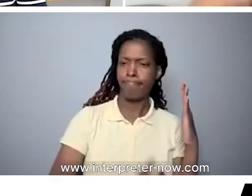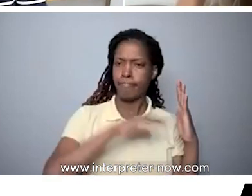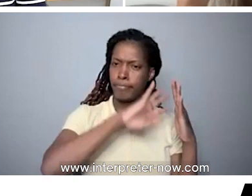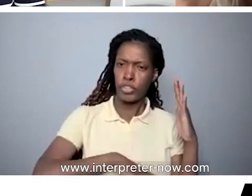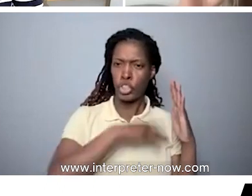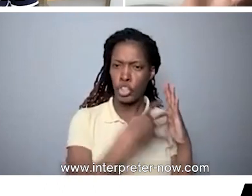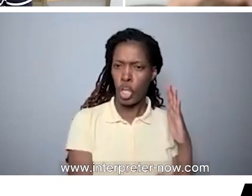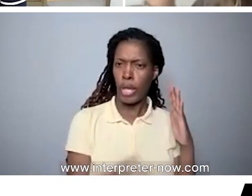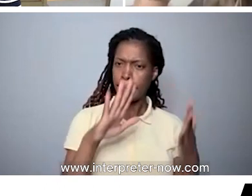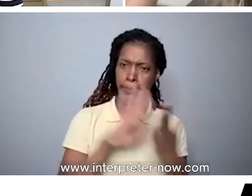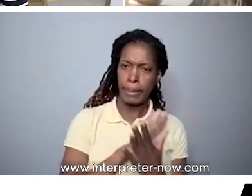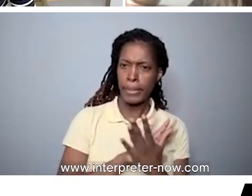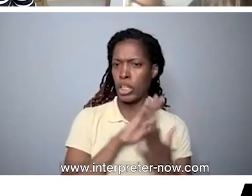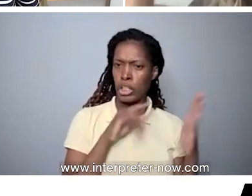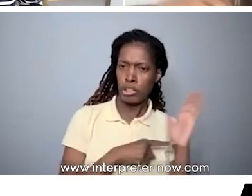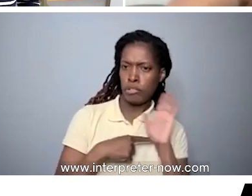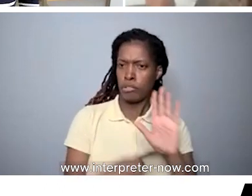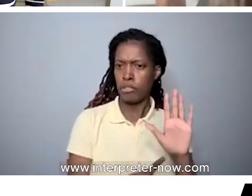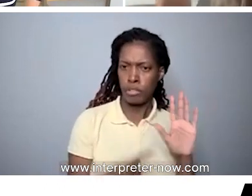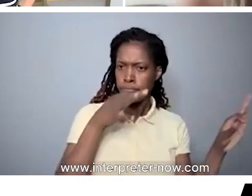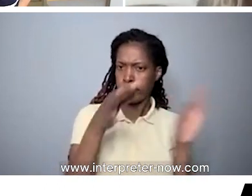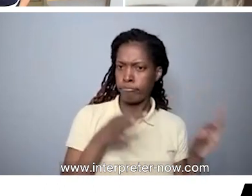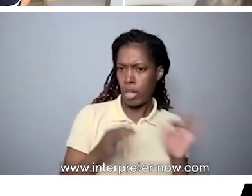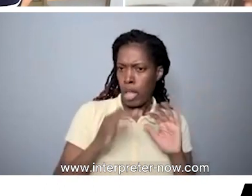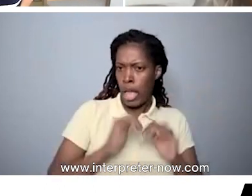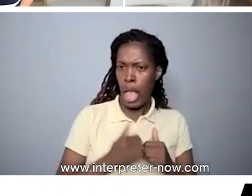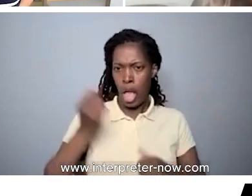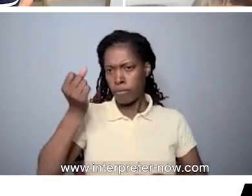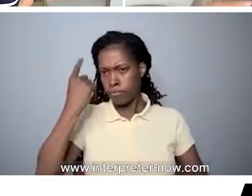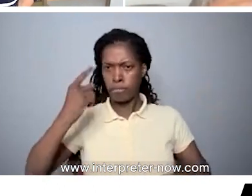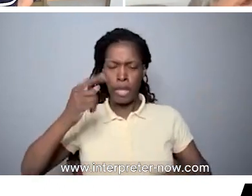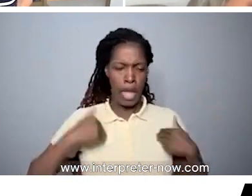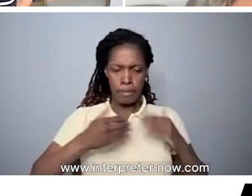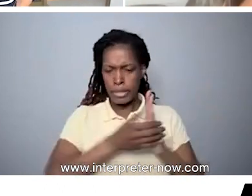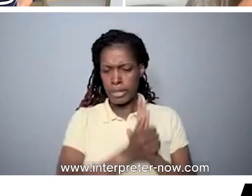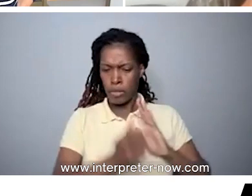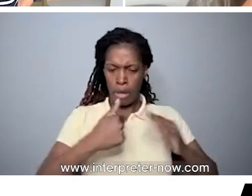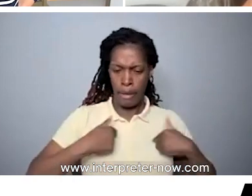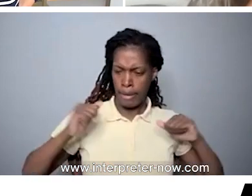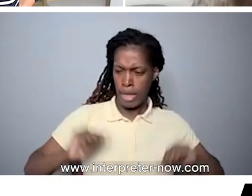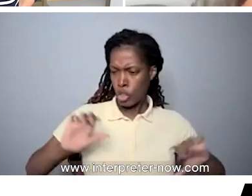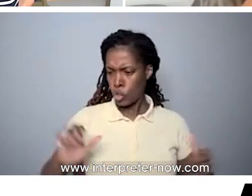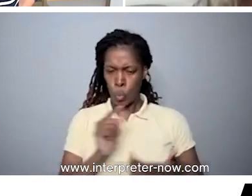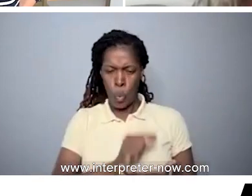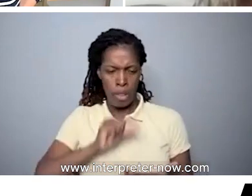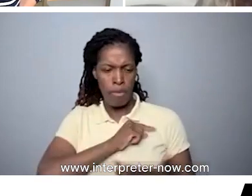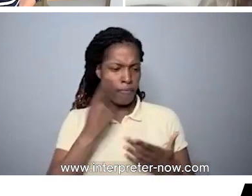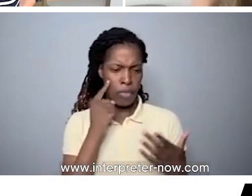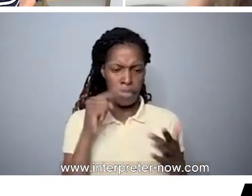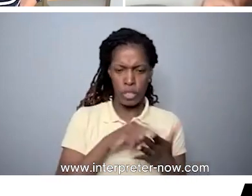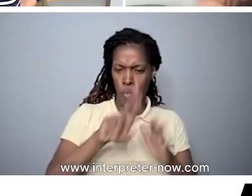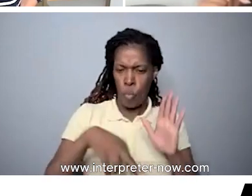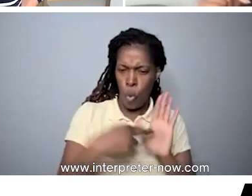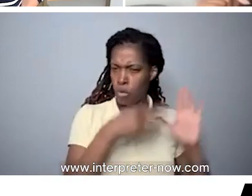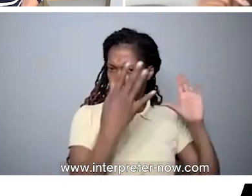you are, how confident you are, and why you're well qualified for this role, right? Like in a certain organization with a certain type of person, maybe